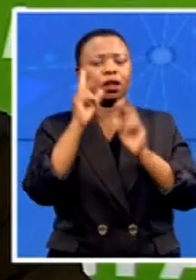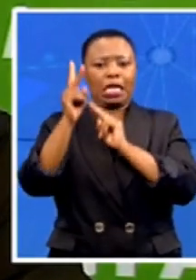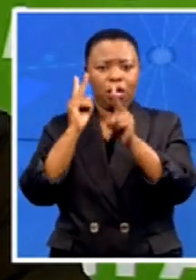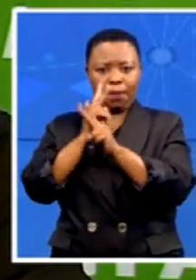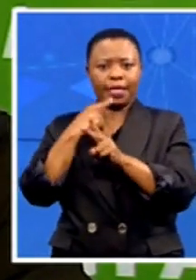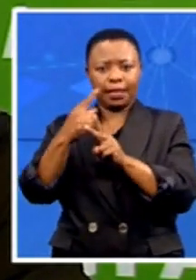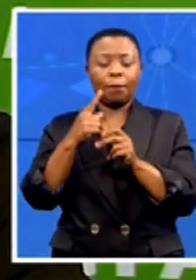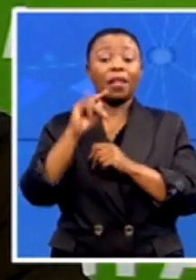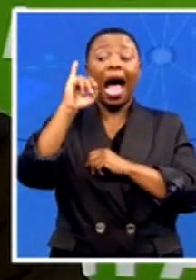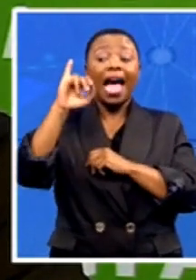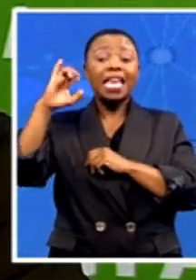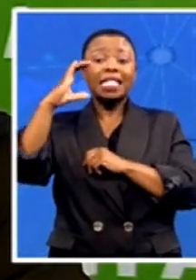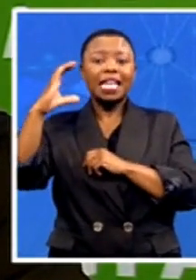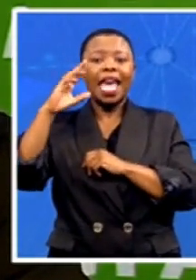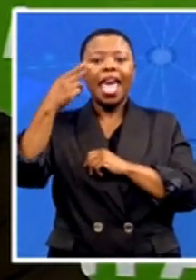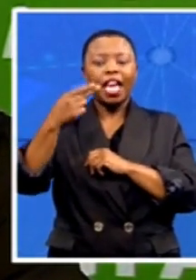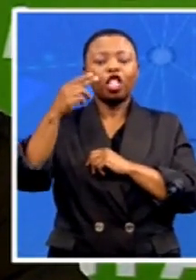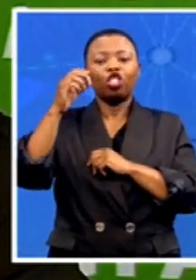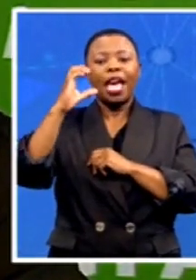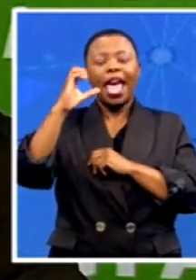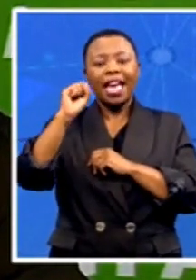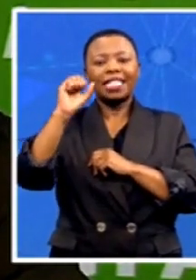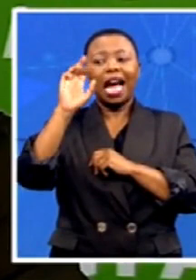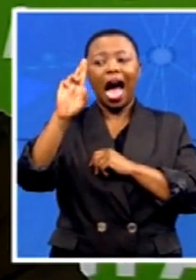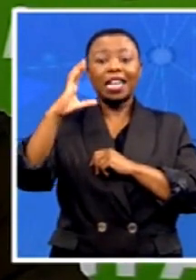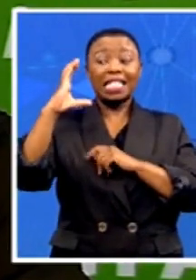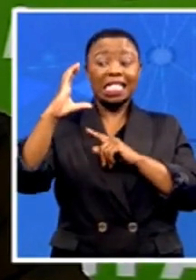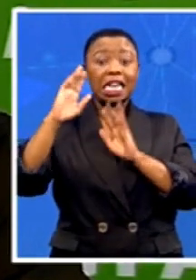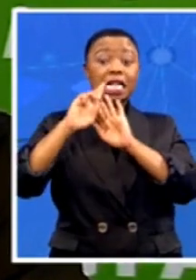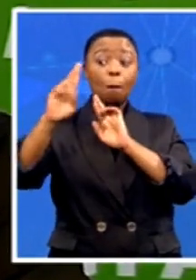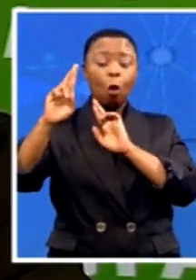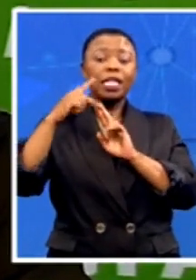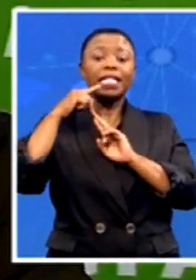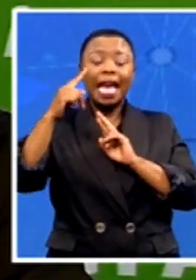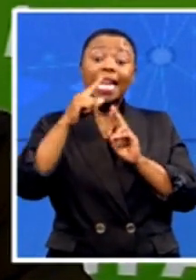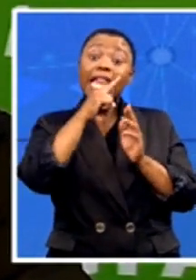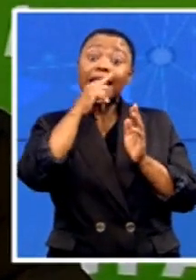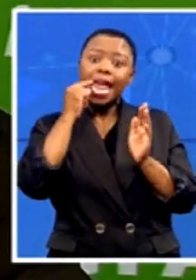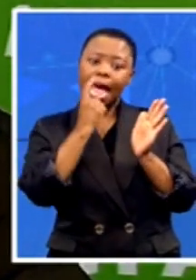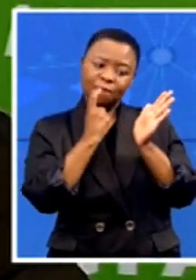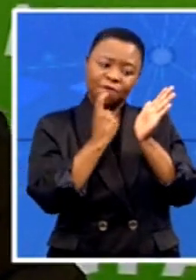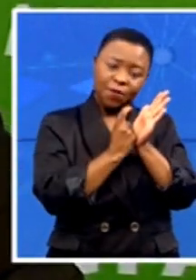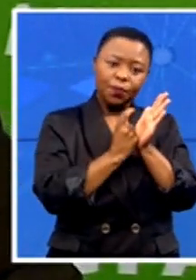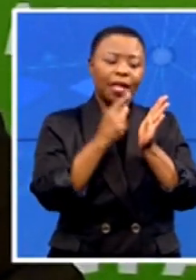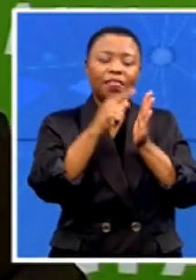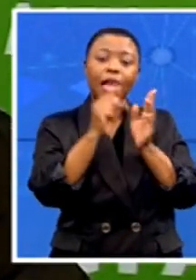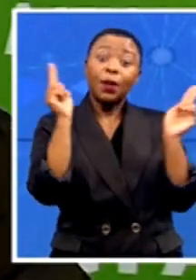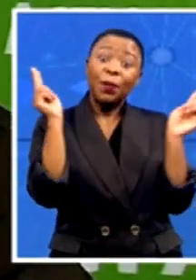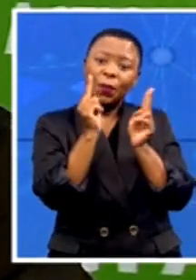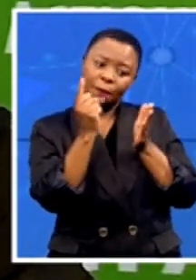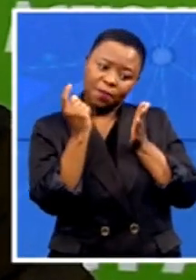HSRC report said the name and the abbreviated name of the party are the most important identifiers of a political